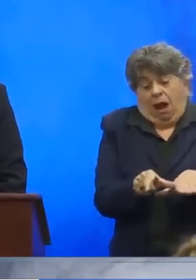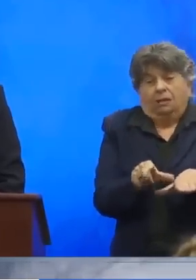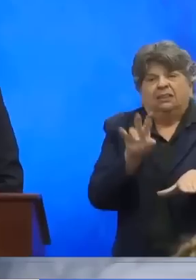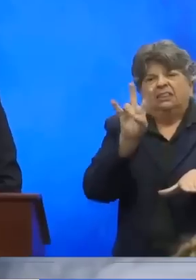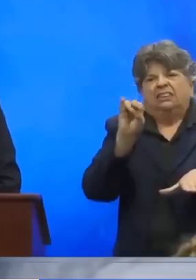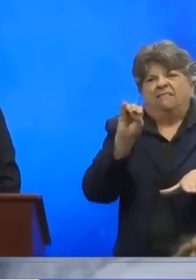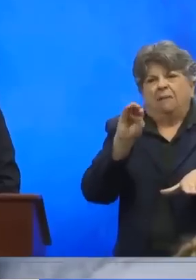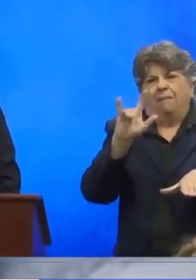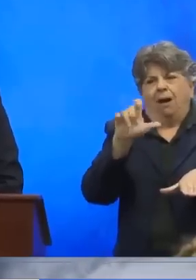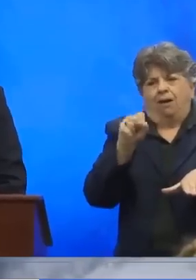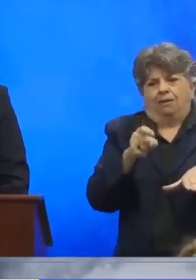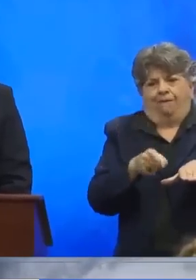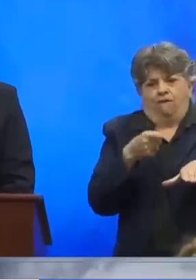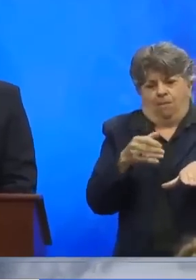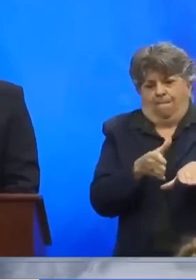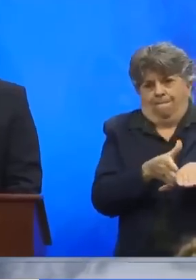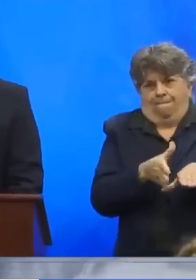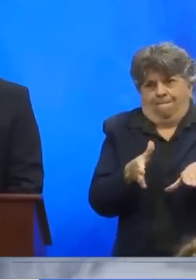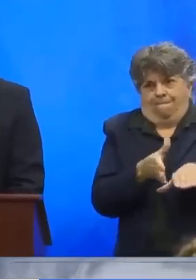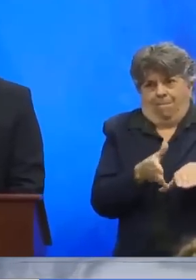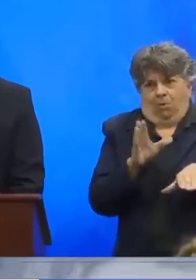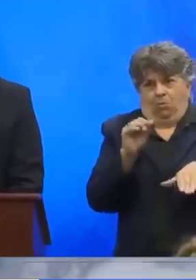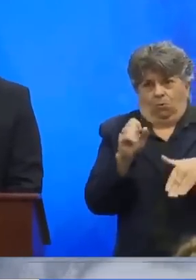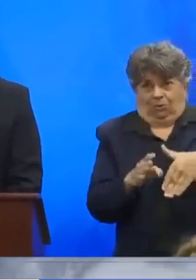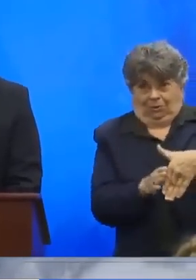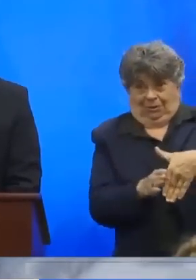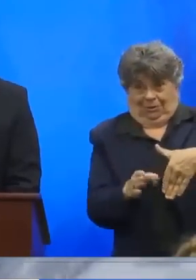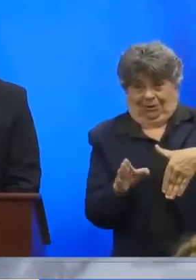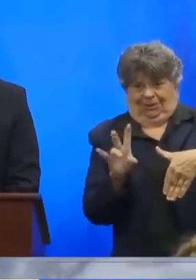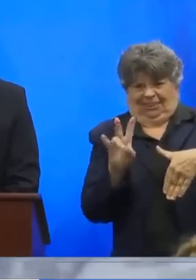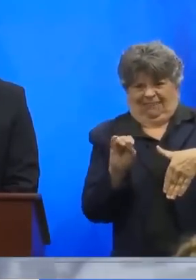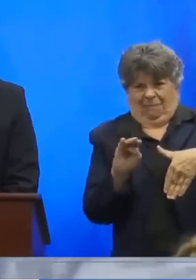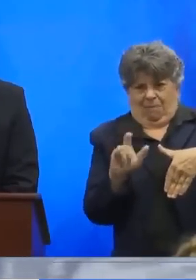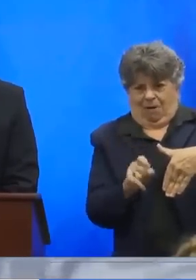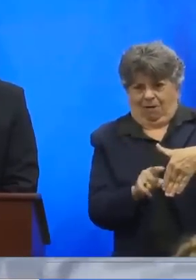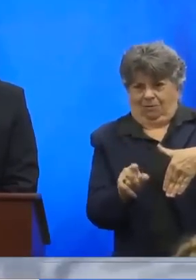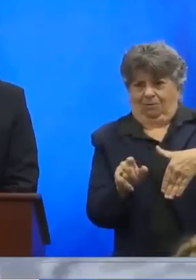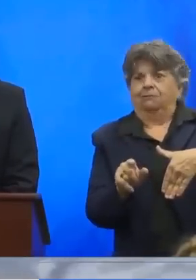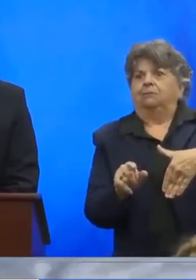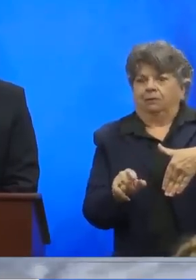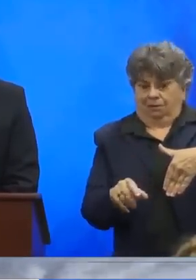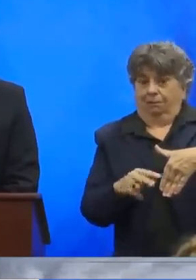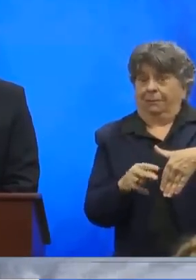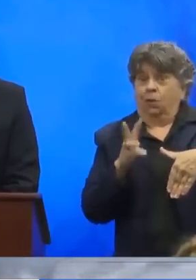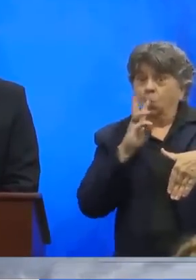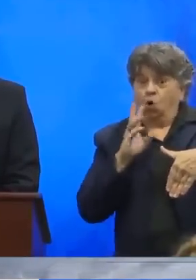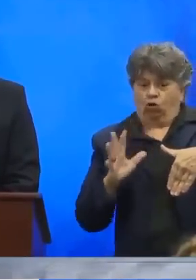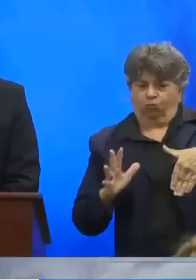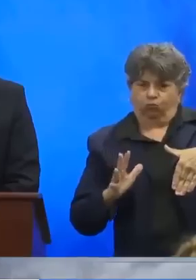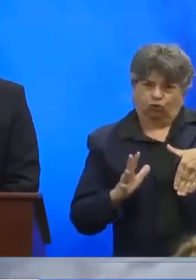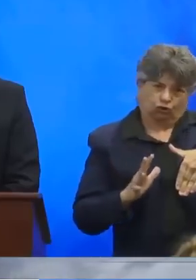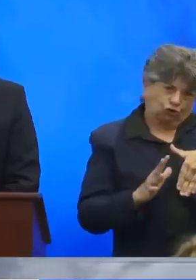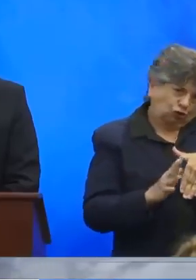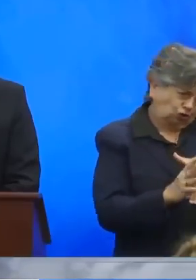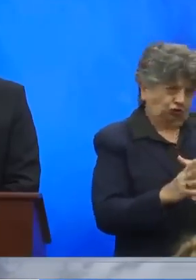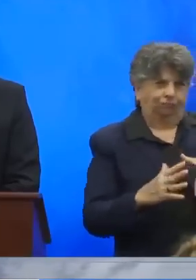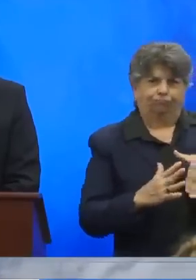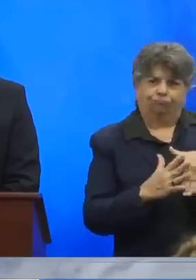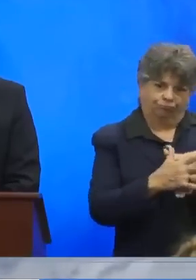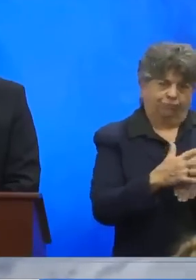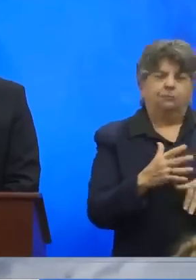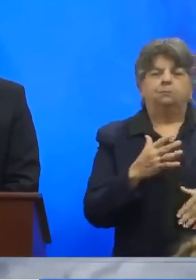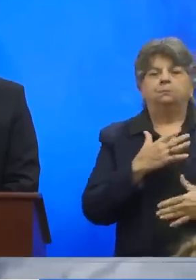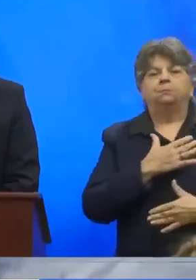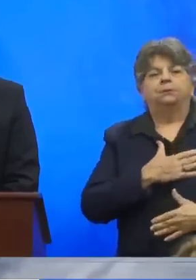is going to cause life-threatening storm surge into the Bay Area. So please heed the warnings and the evacuation orders